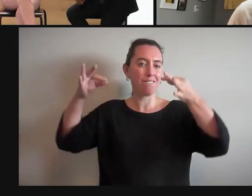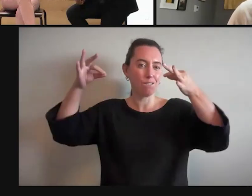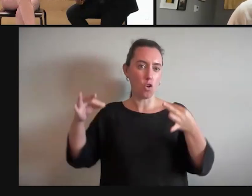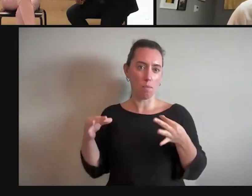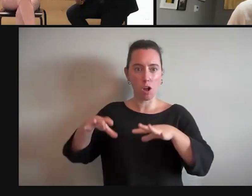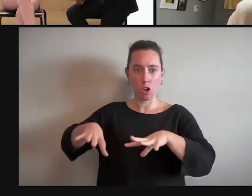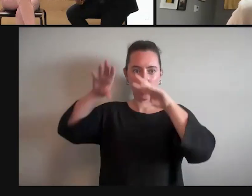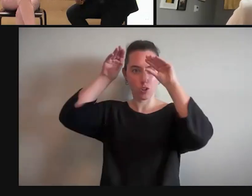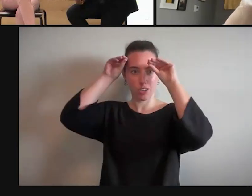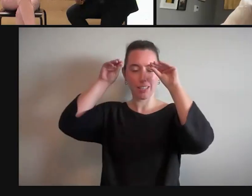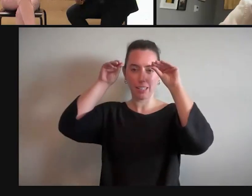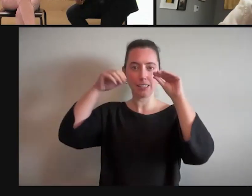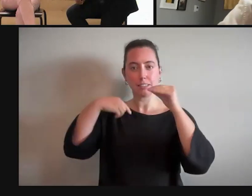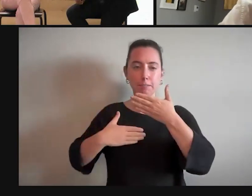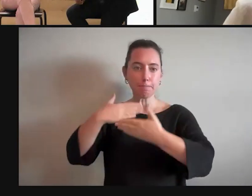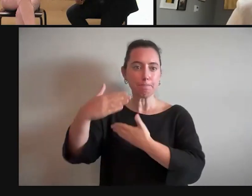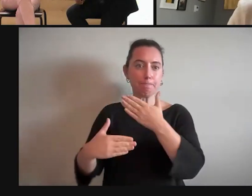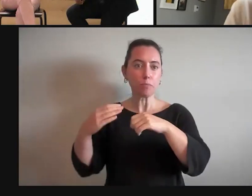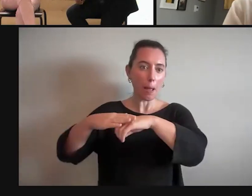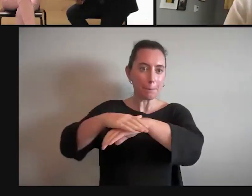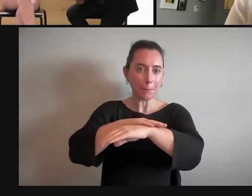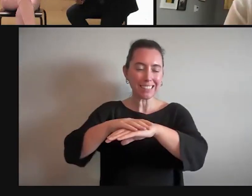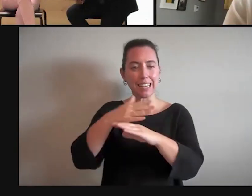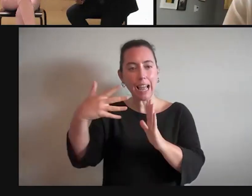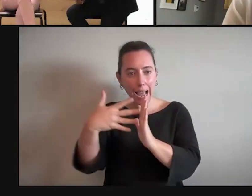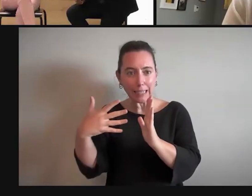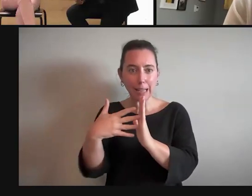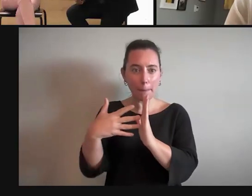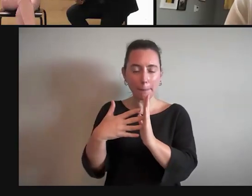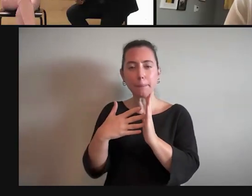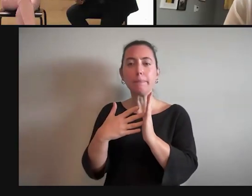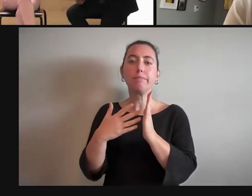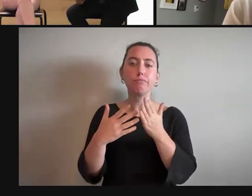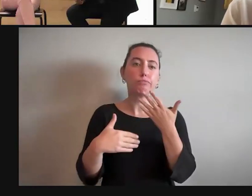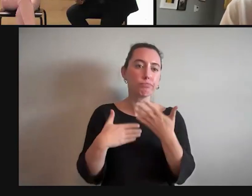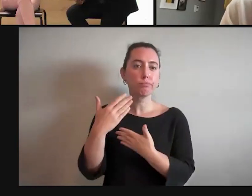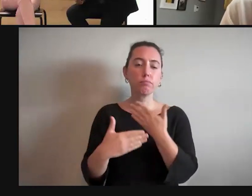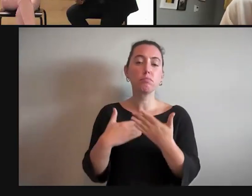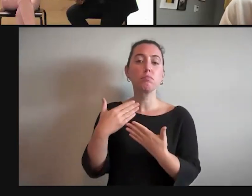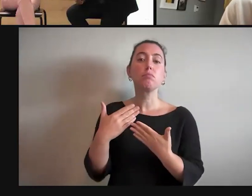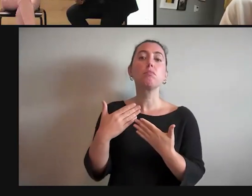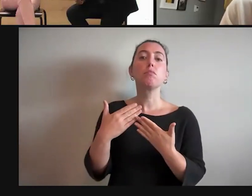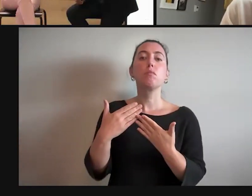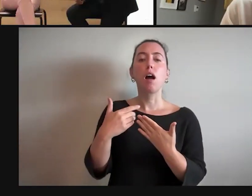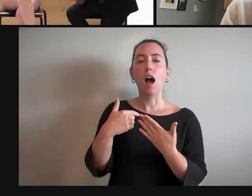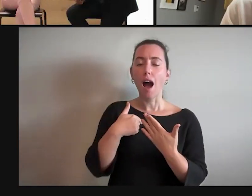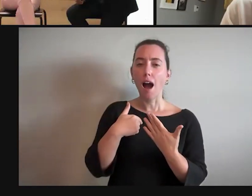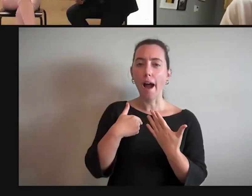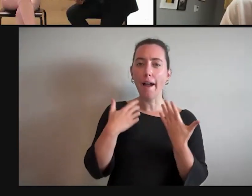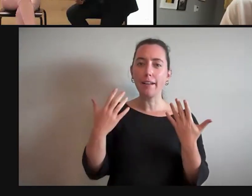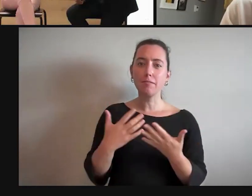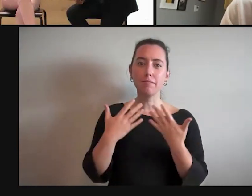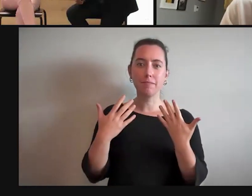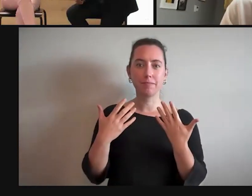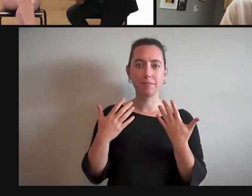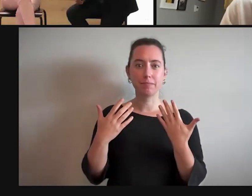took first the core competences exam, and per se, it wasn't like I wasn't up to